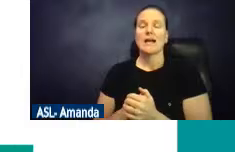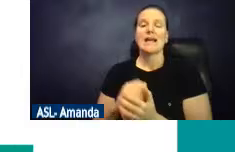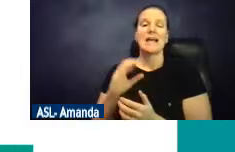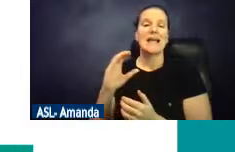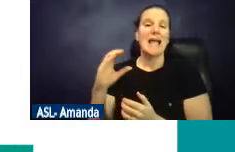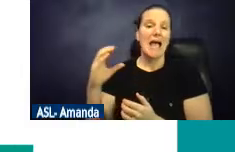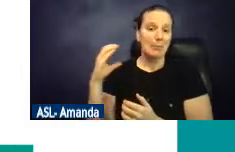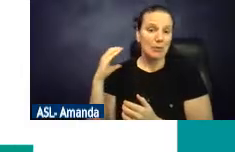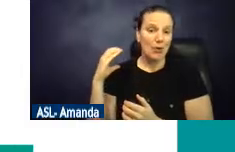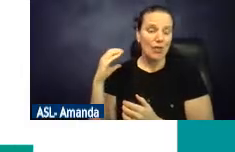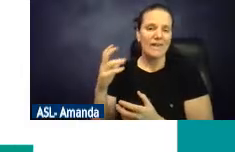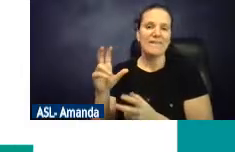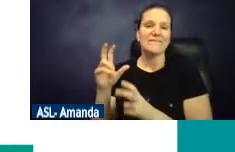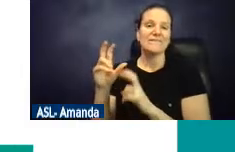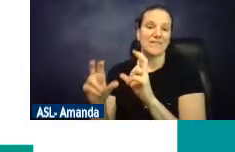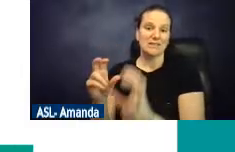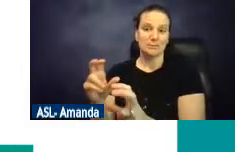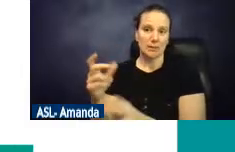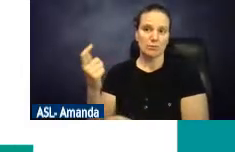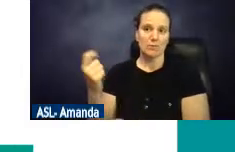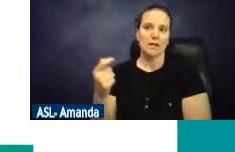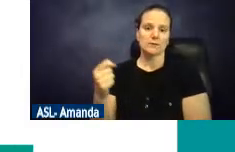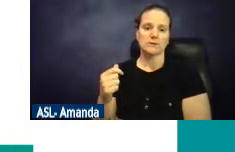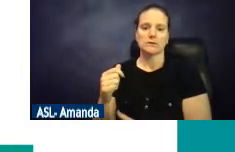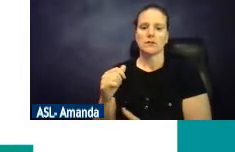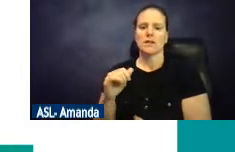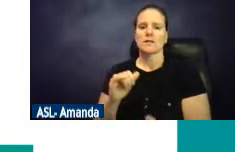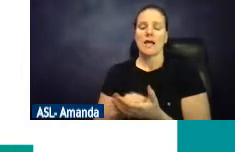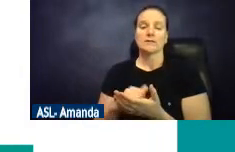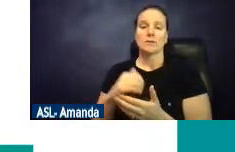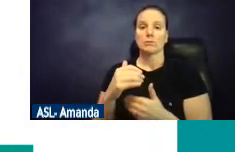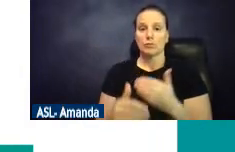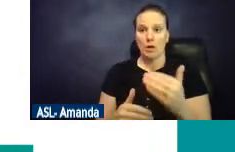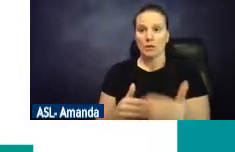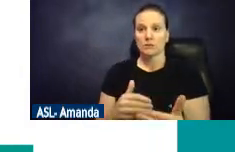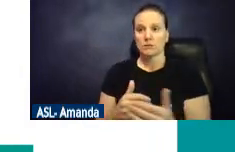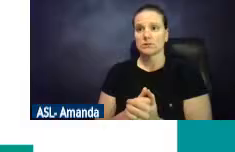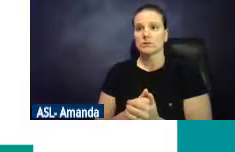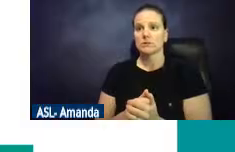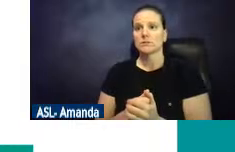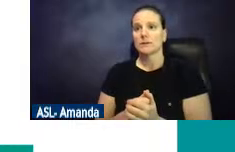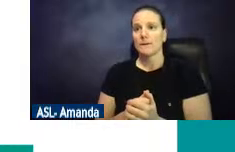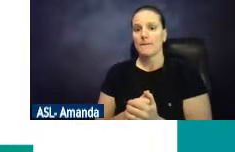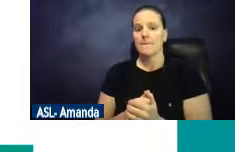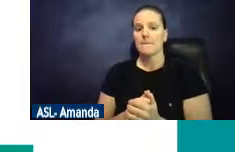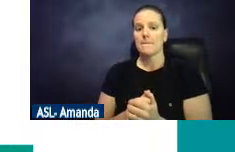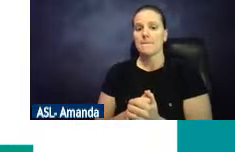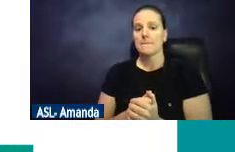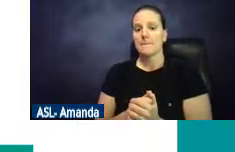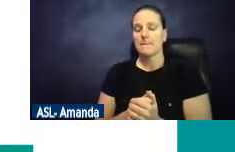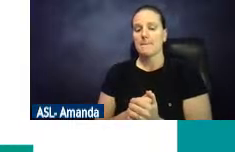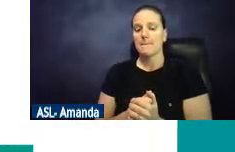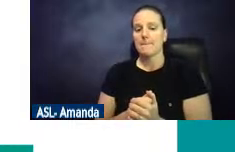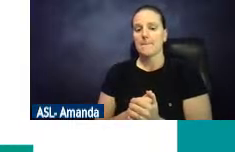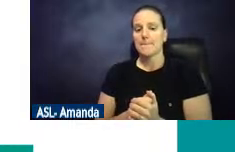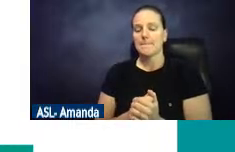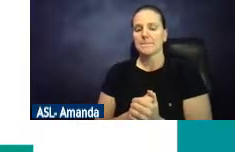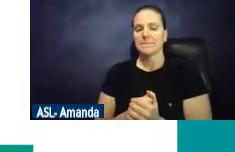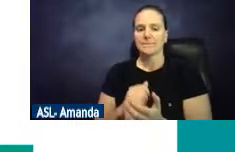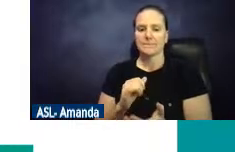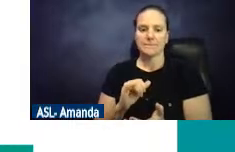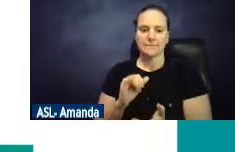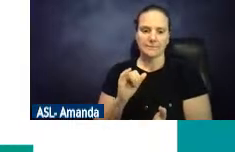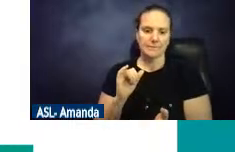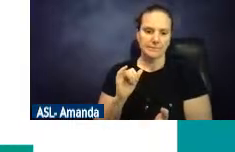Grant, which is a stepped process that many of you are very familiar with. So that's work underway.